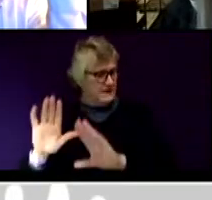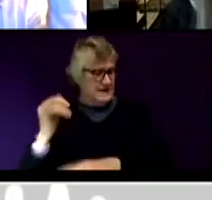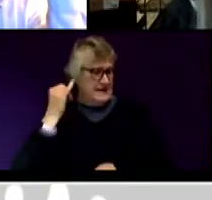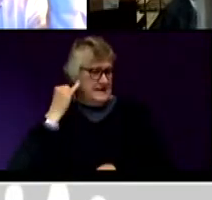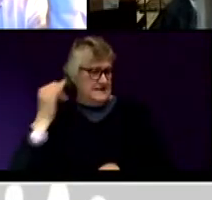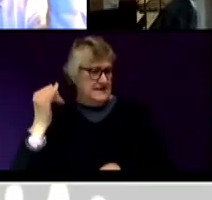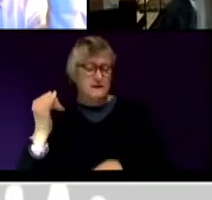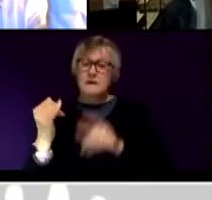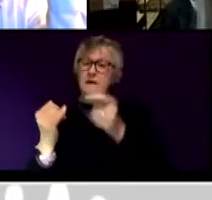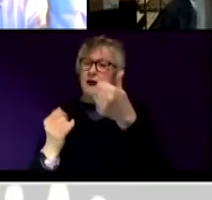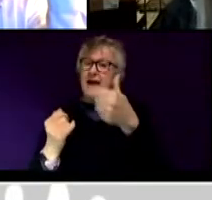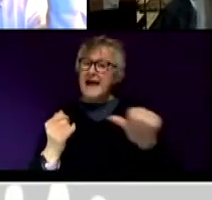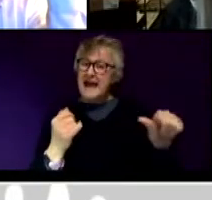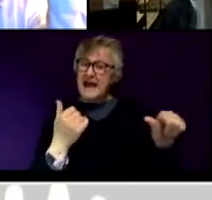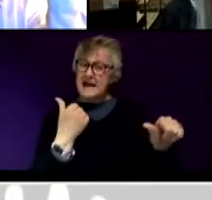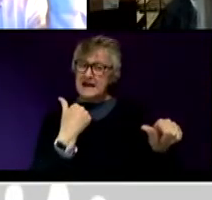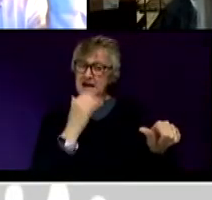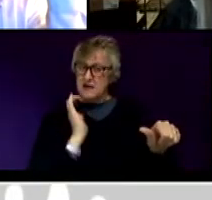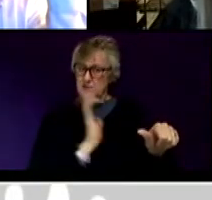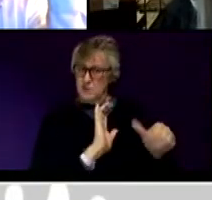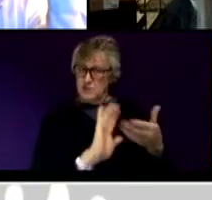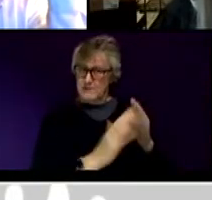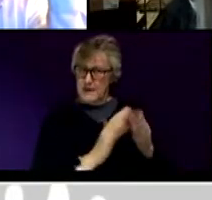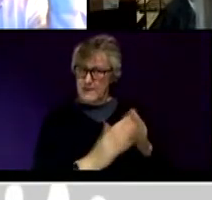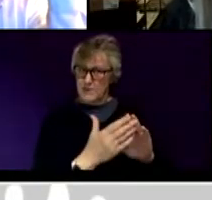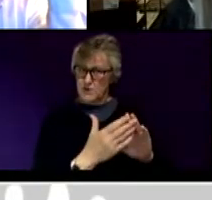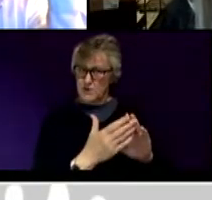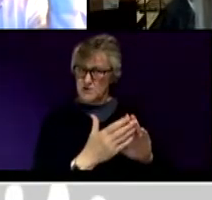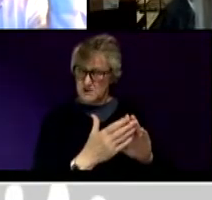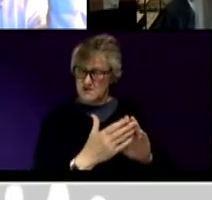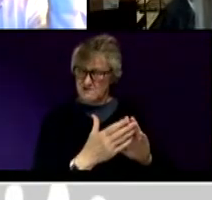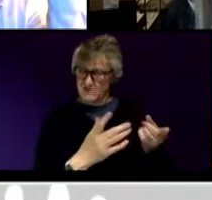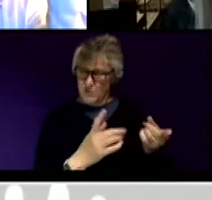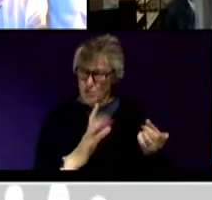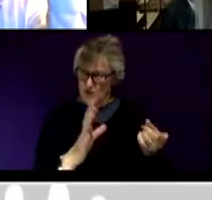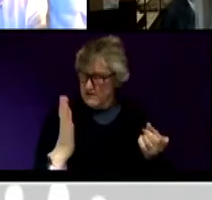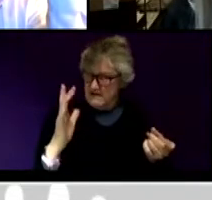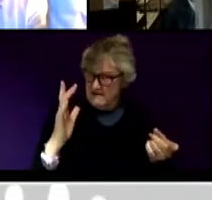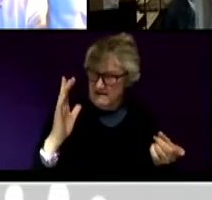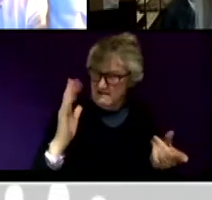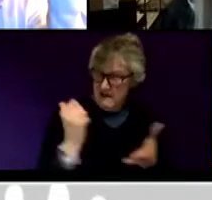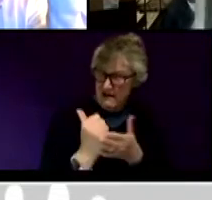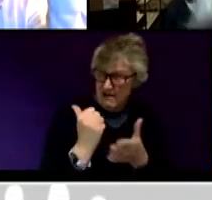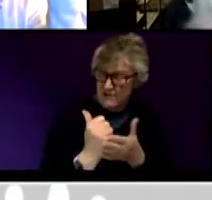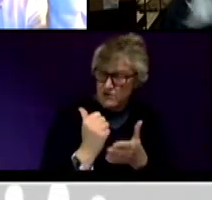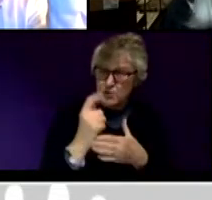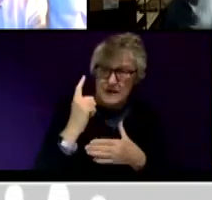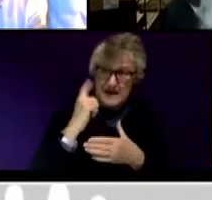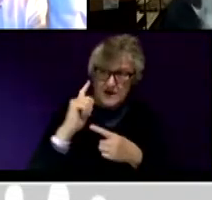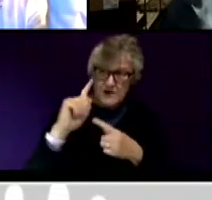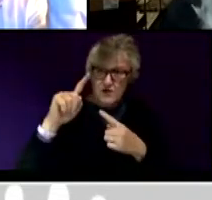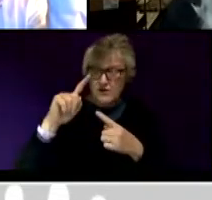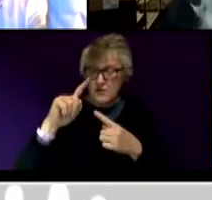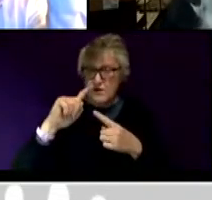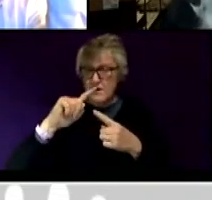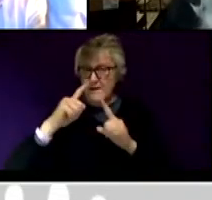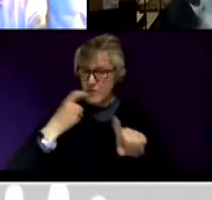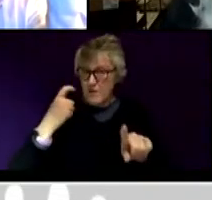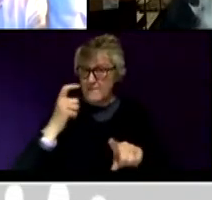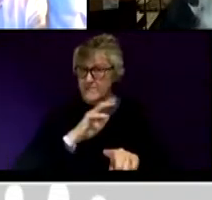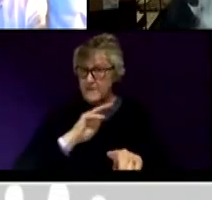opinions on that? Would it be helpful to hear from the mayor's office about the budget or anything like that?